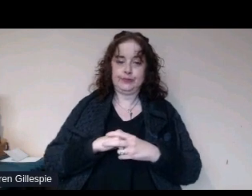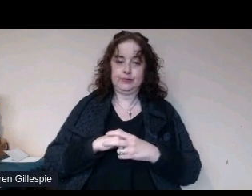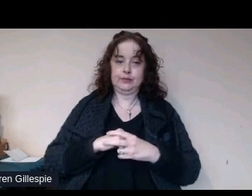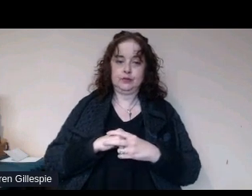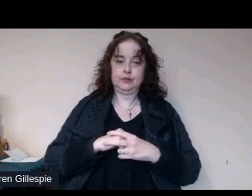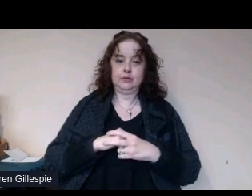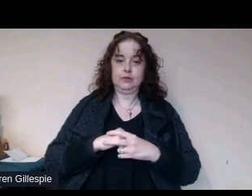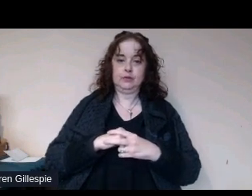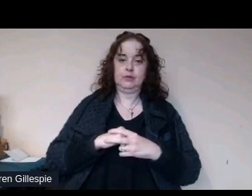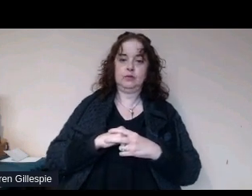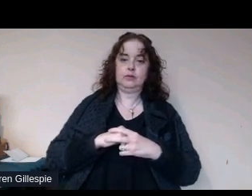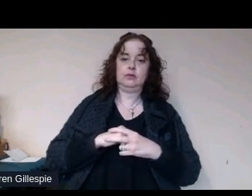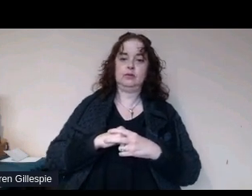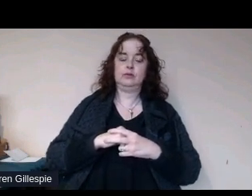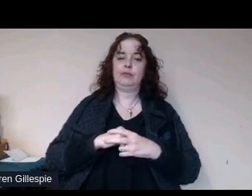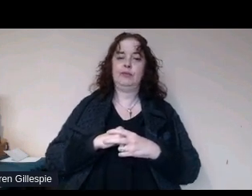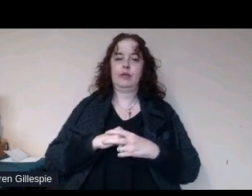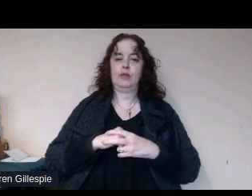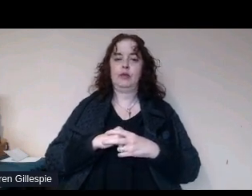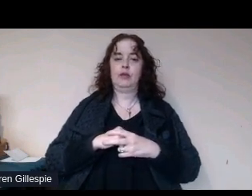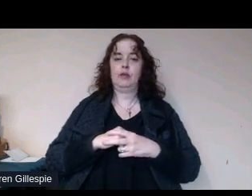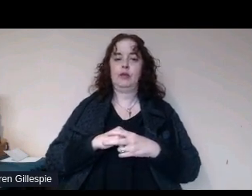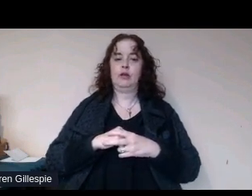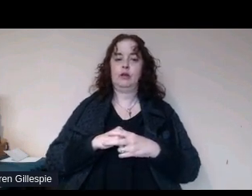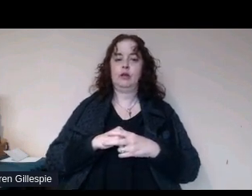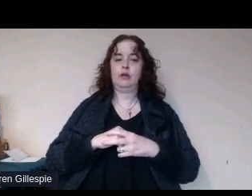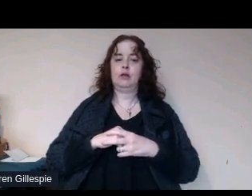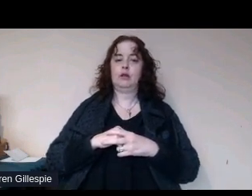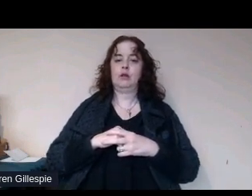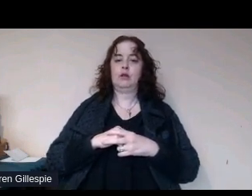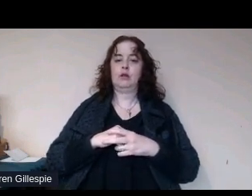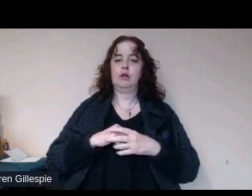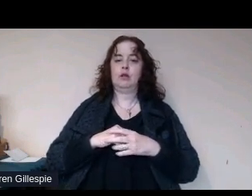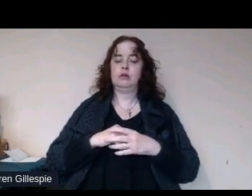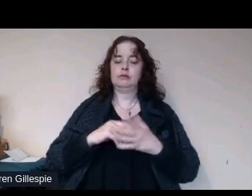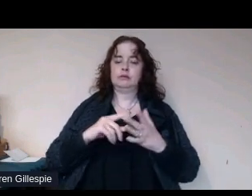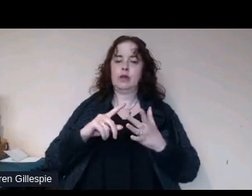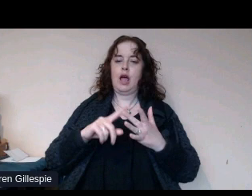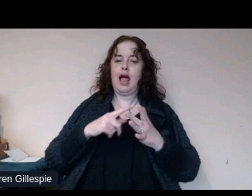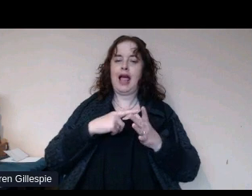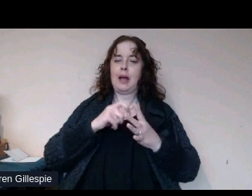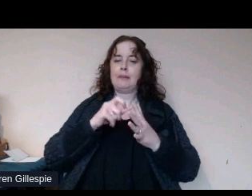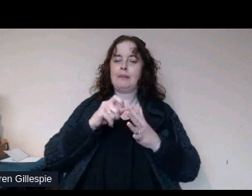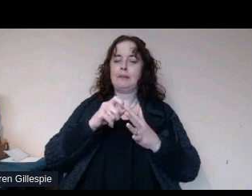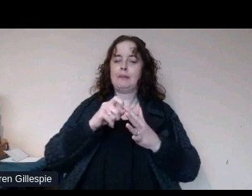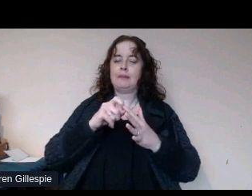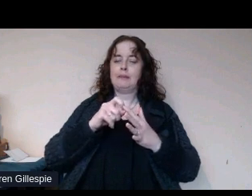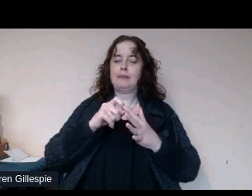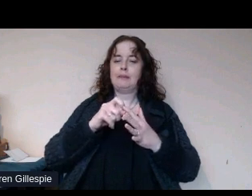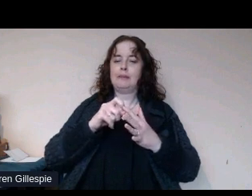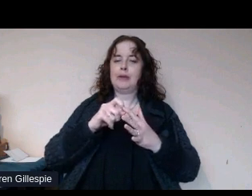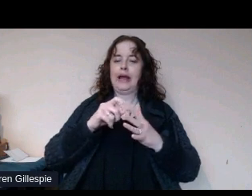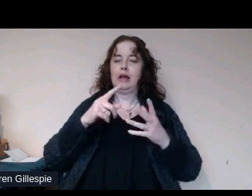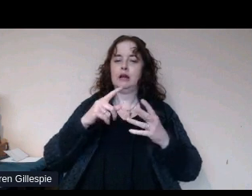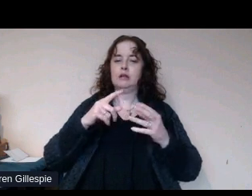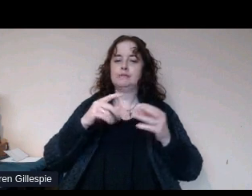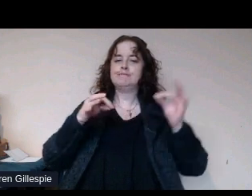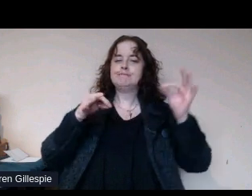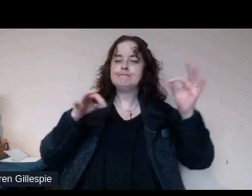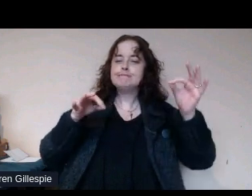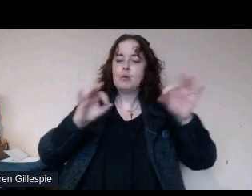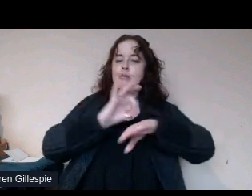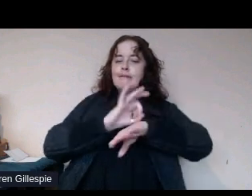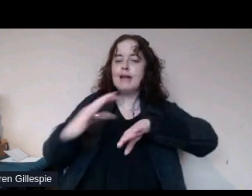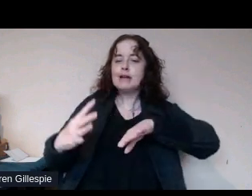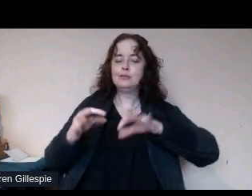The third pillar of IAAP is the professional certifications, and this is one of the